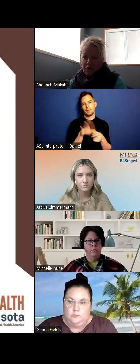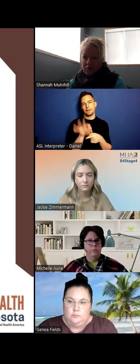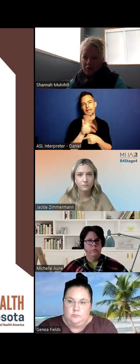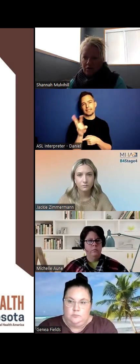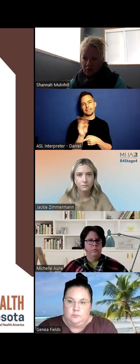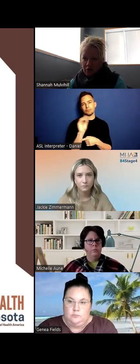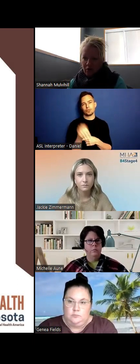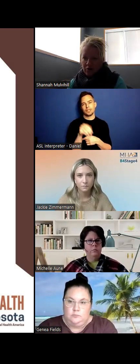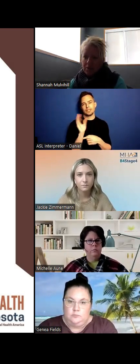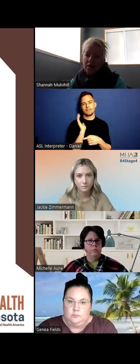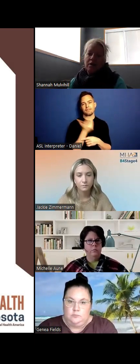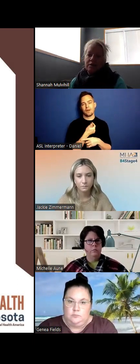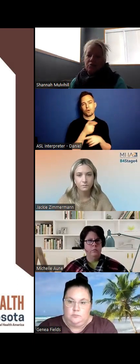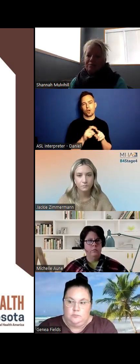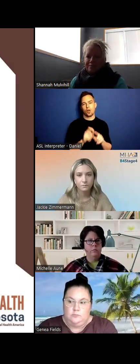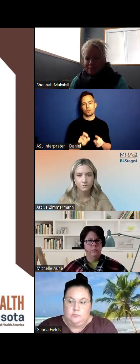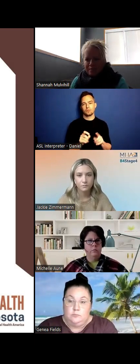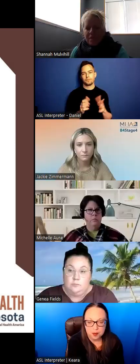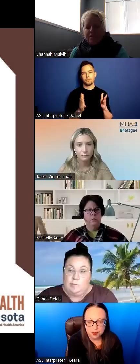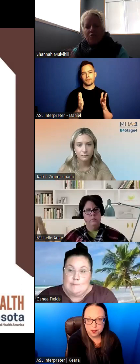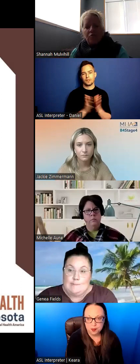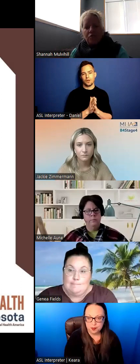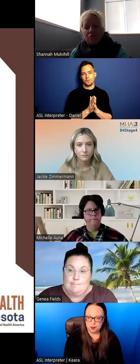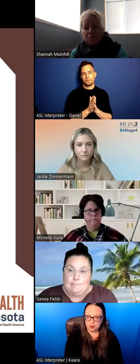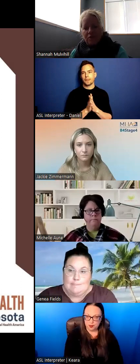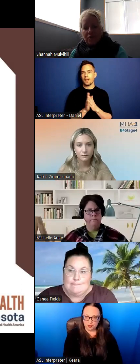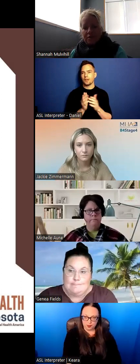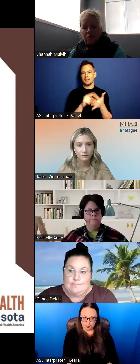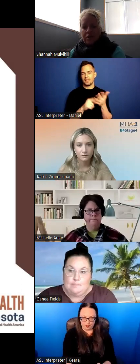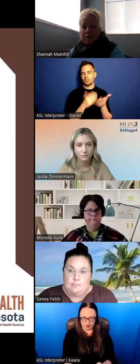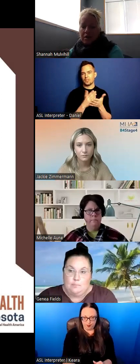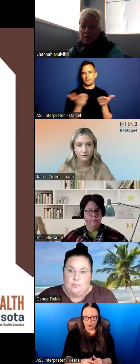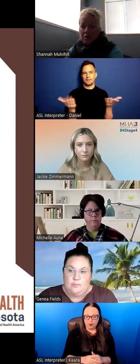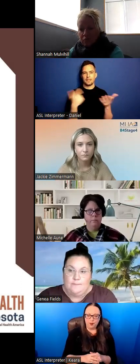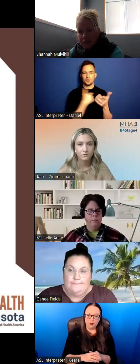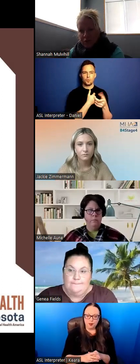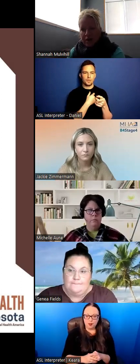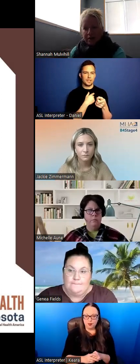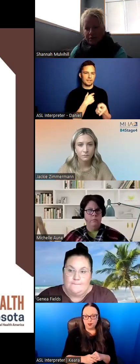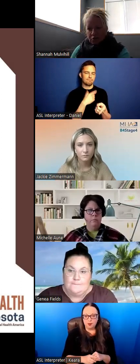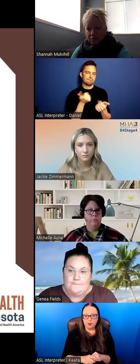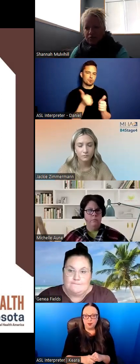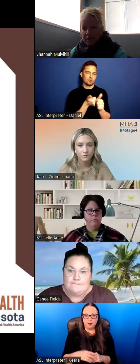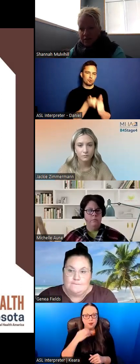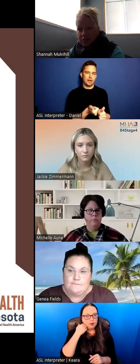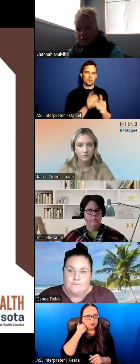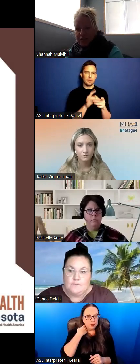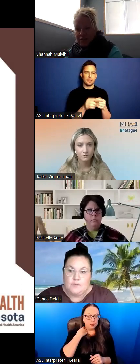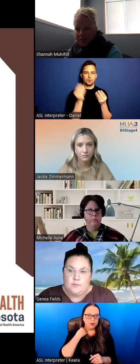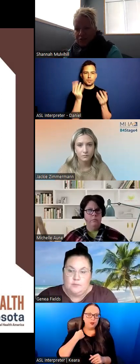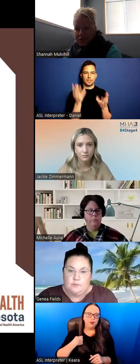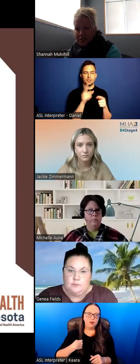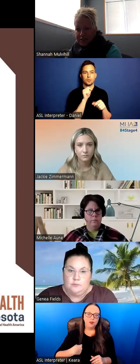of our calls. So those are some of the things that we that we track in terms of data to